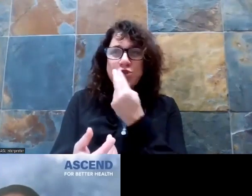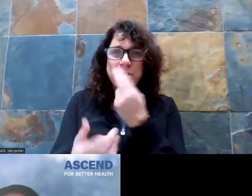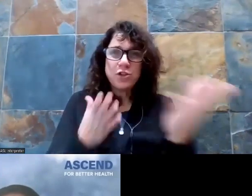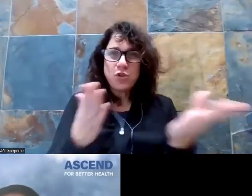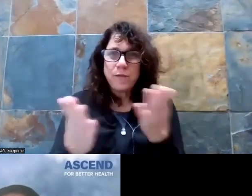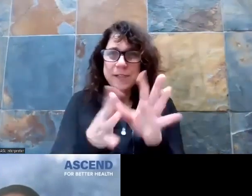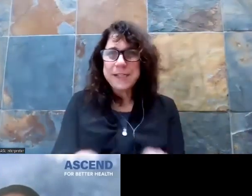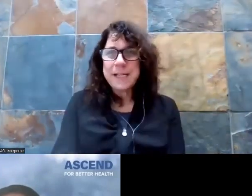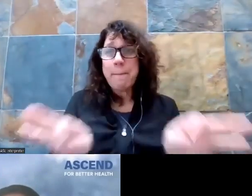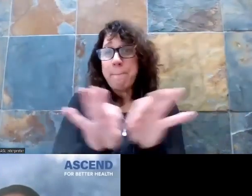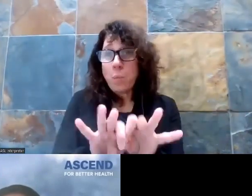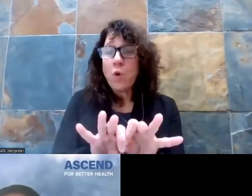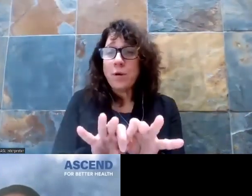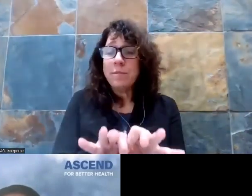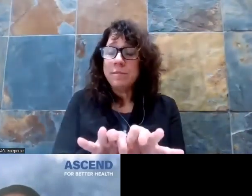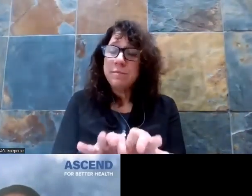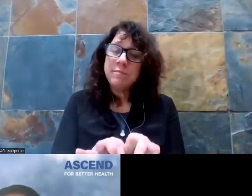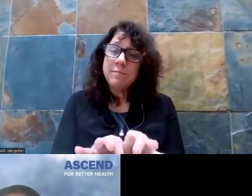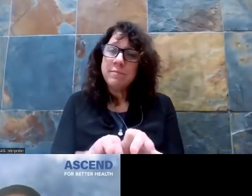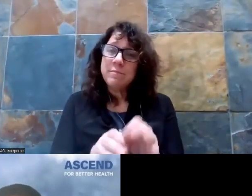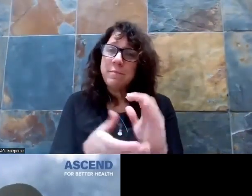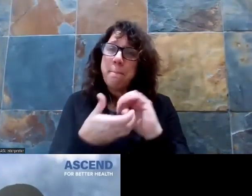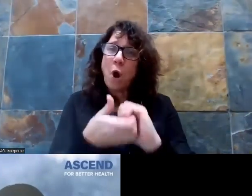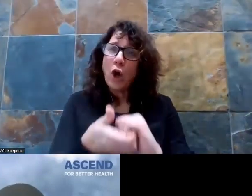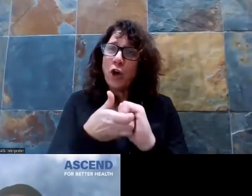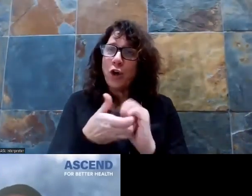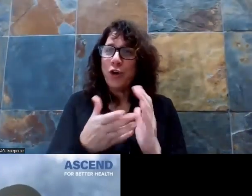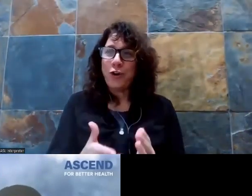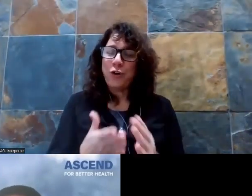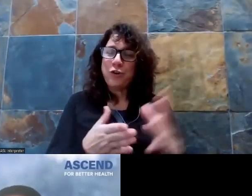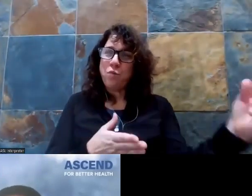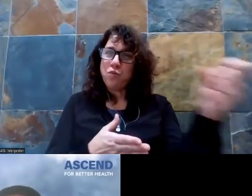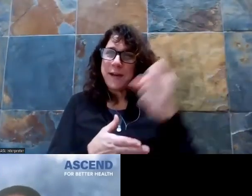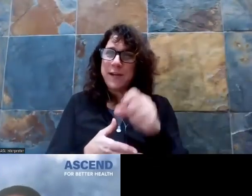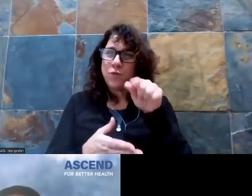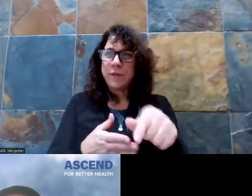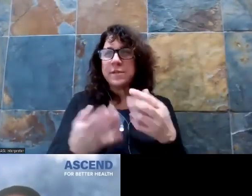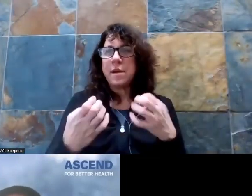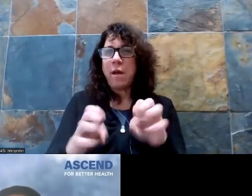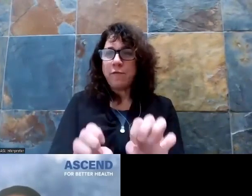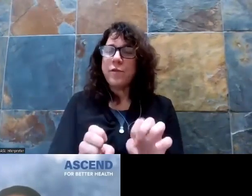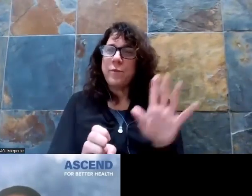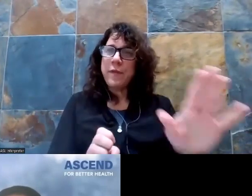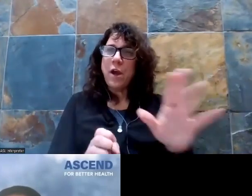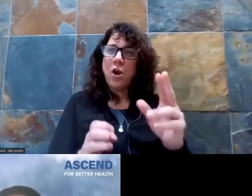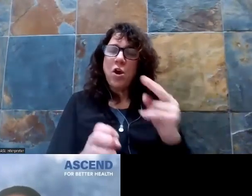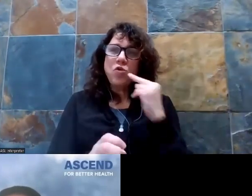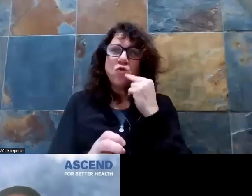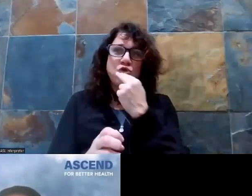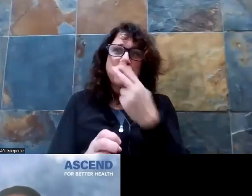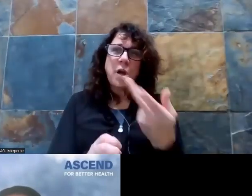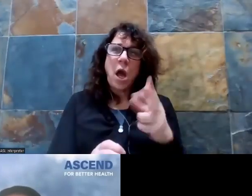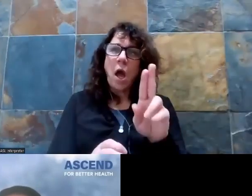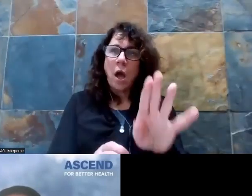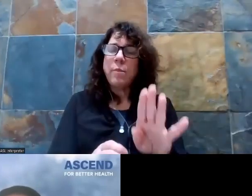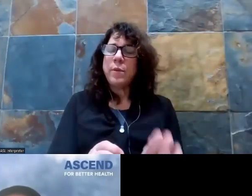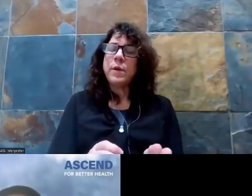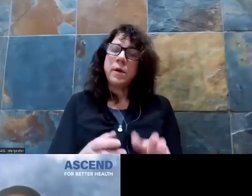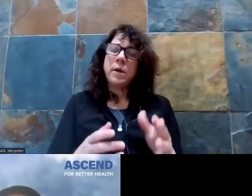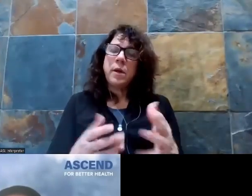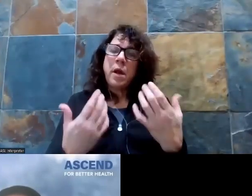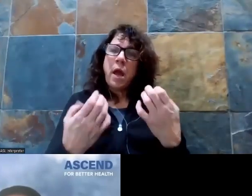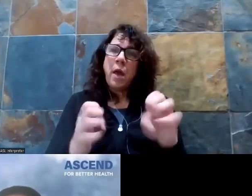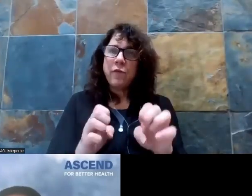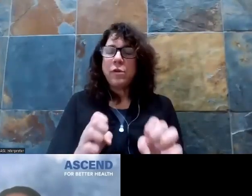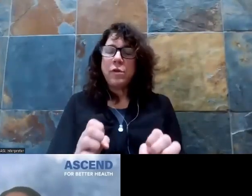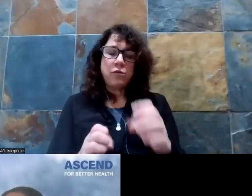is an important, I think, an important partner to bring into this effort with our nutrition hubs in an effort to try to make sure that the right